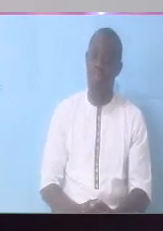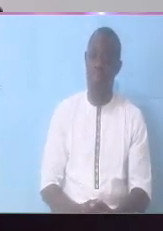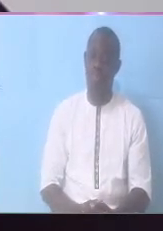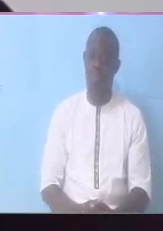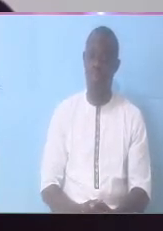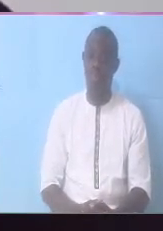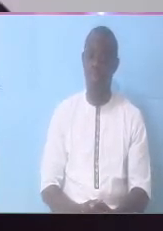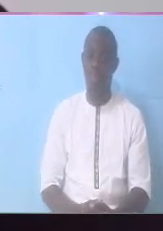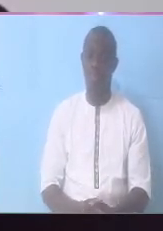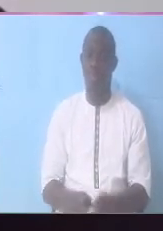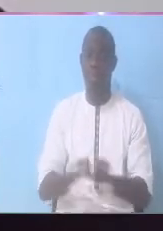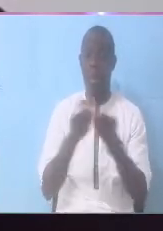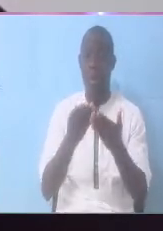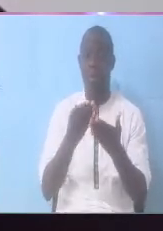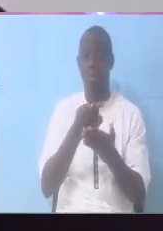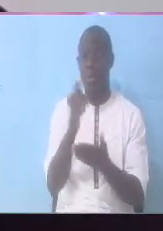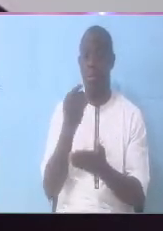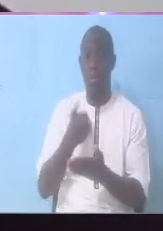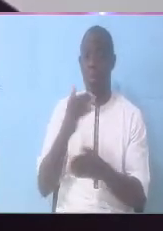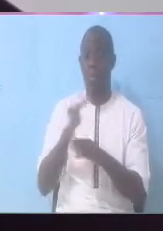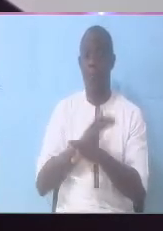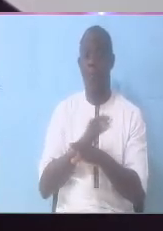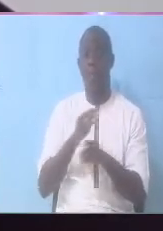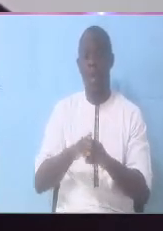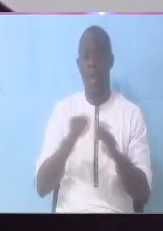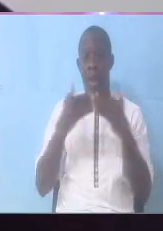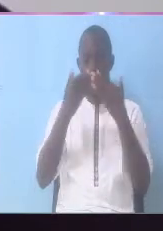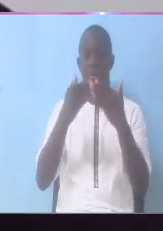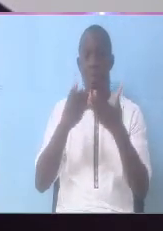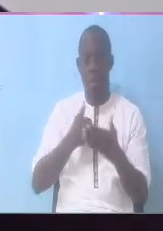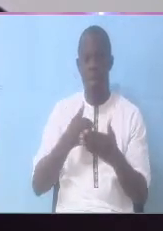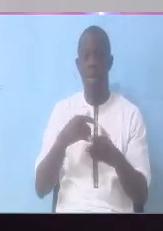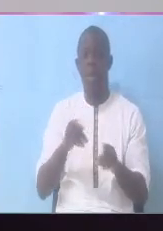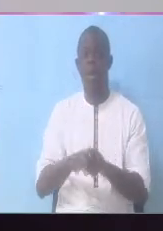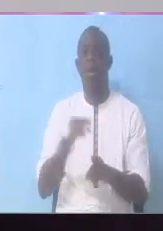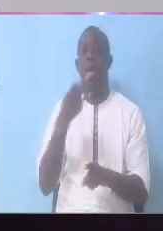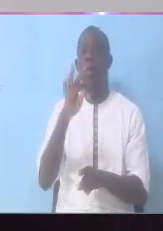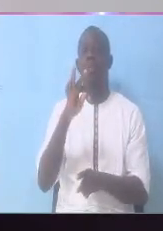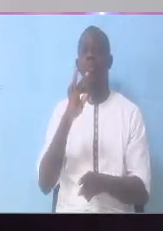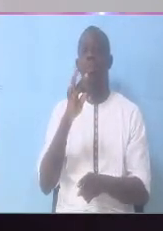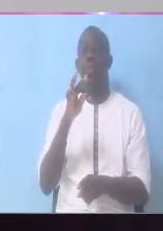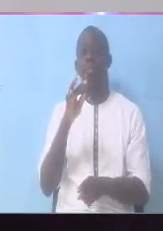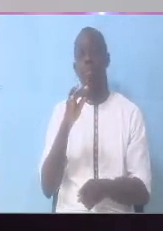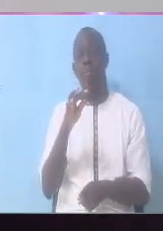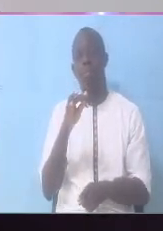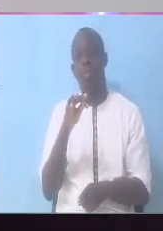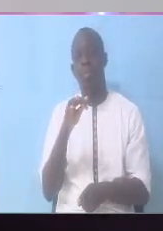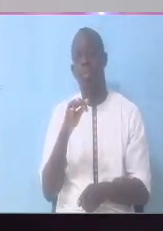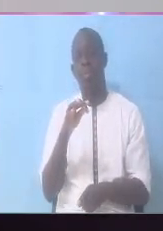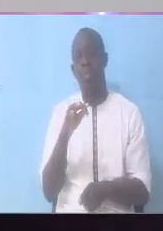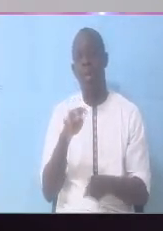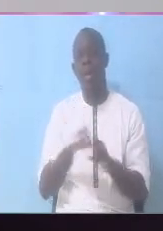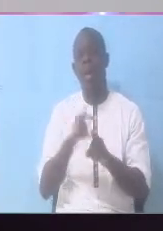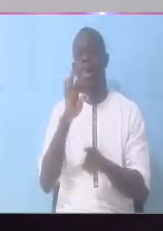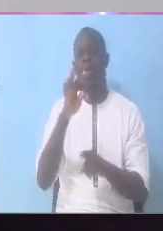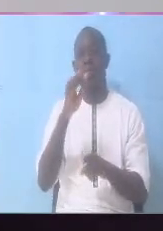So these people were telling him, like, if they have drums, if they drum the drums, like if they hit, must start doing their